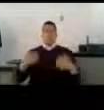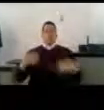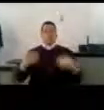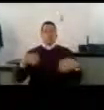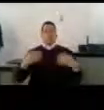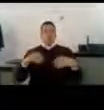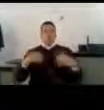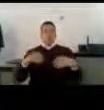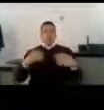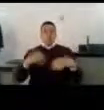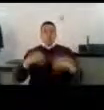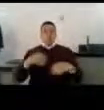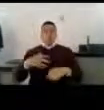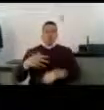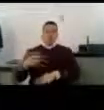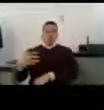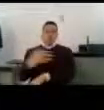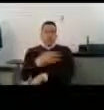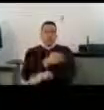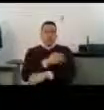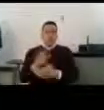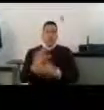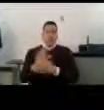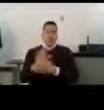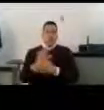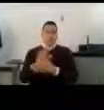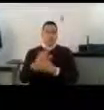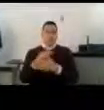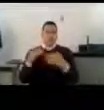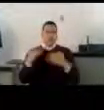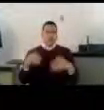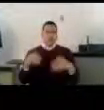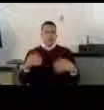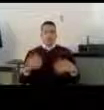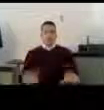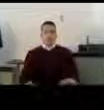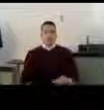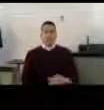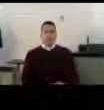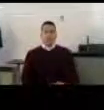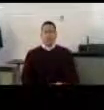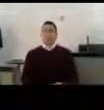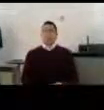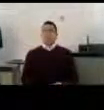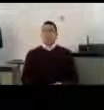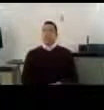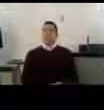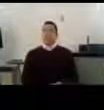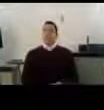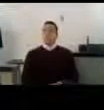truly powerful, and so much to discuss.